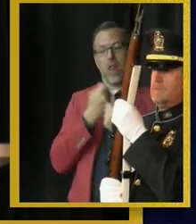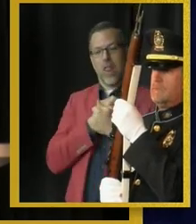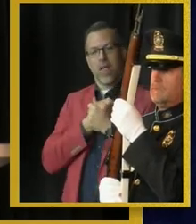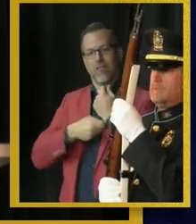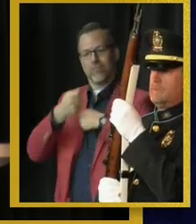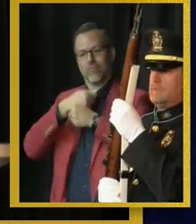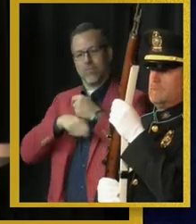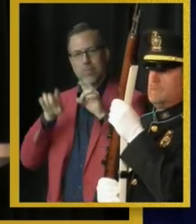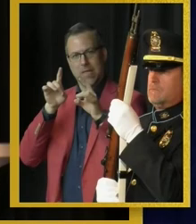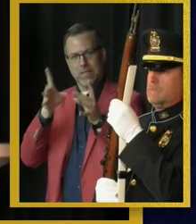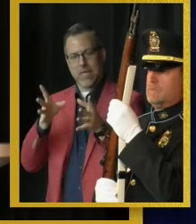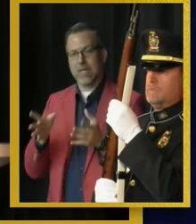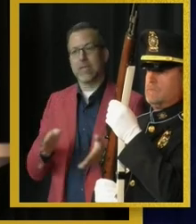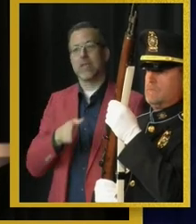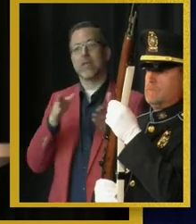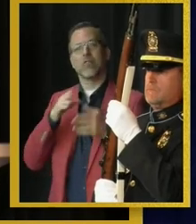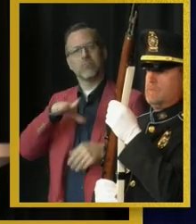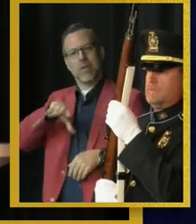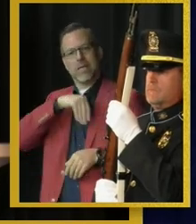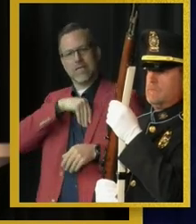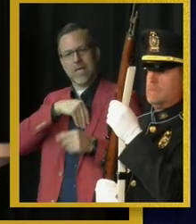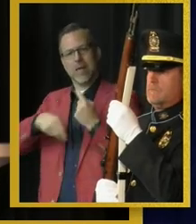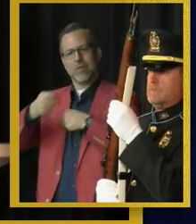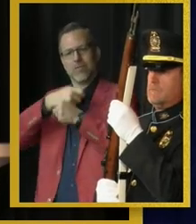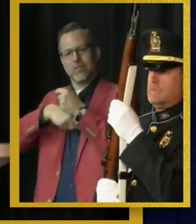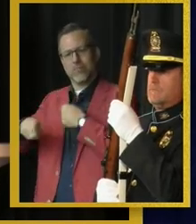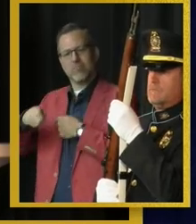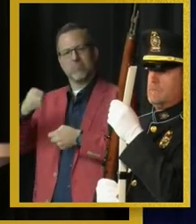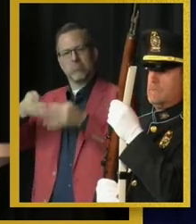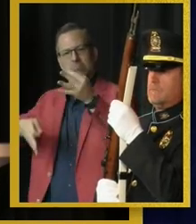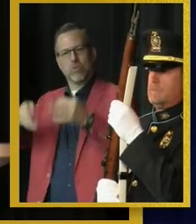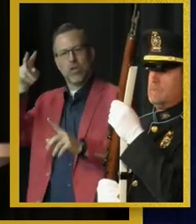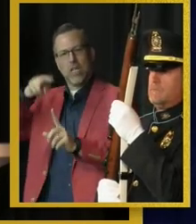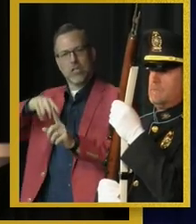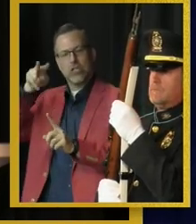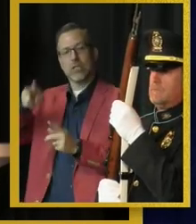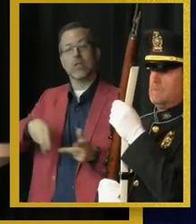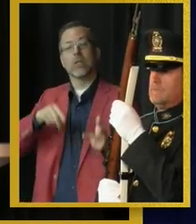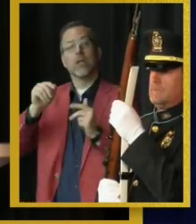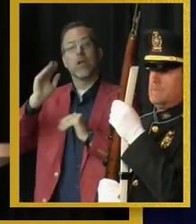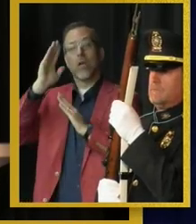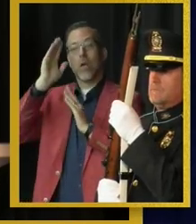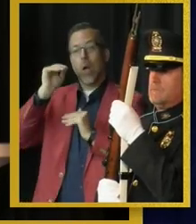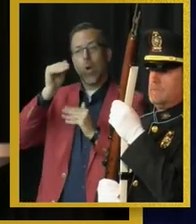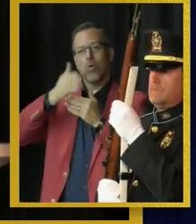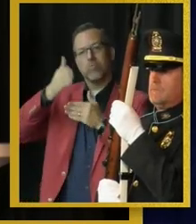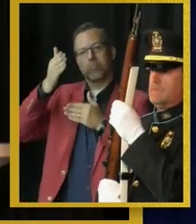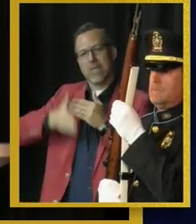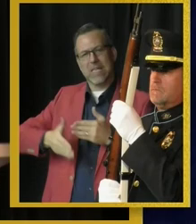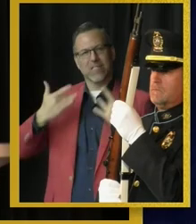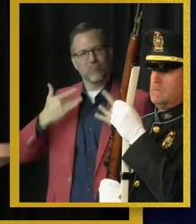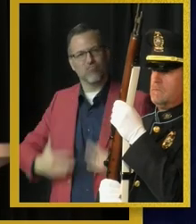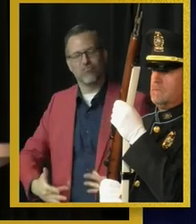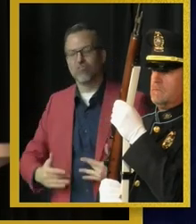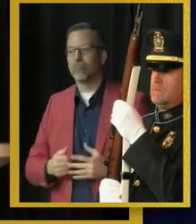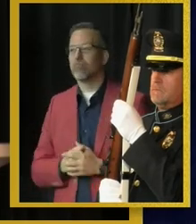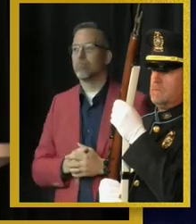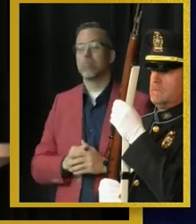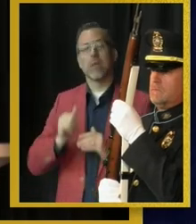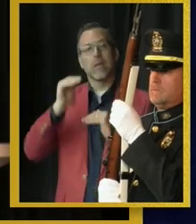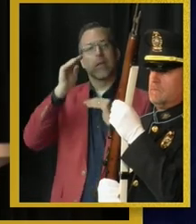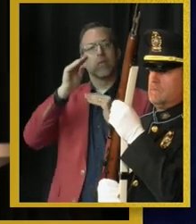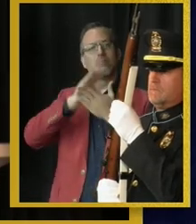hate. Acceptance dissipates prejudice. Hope ends despair.